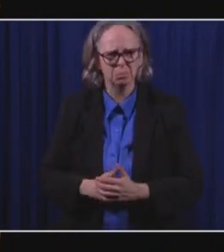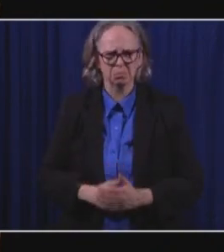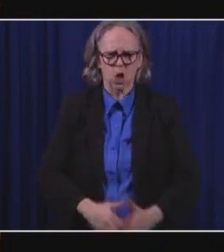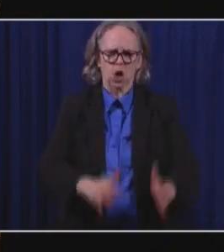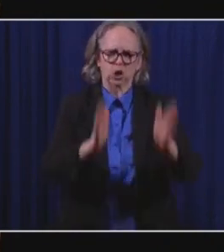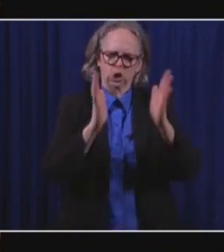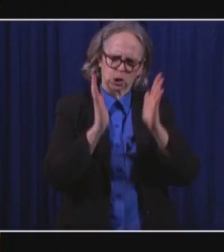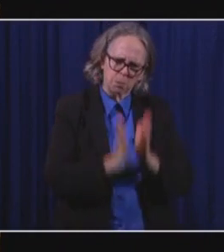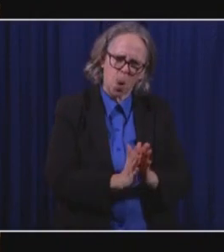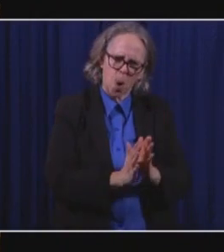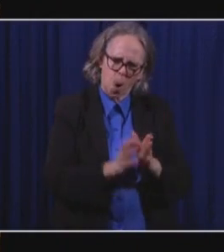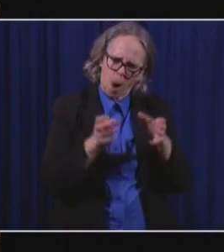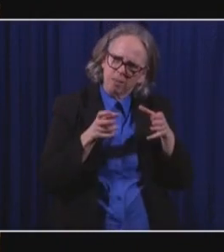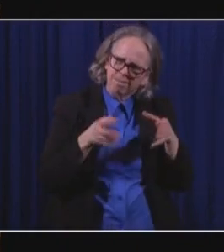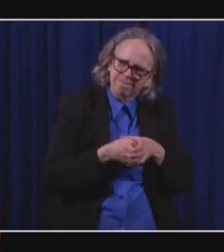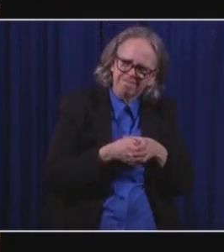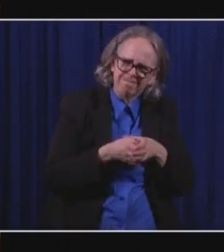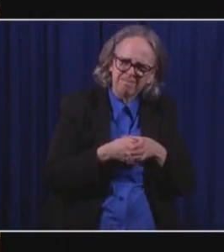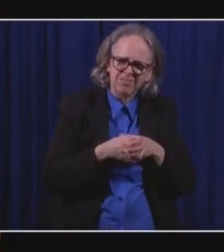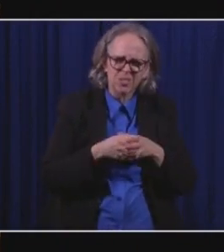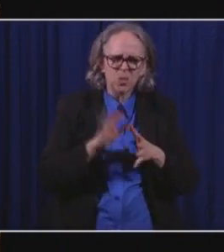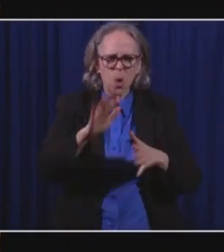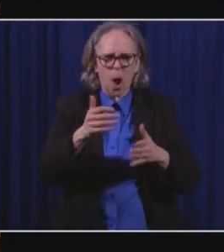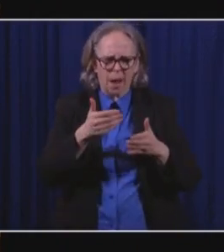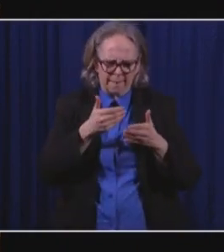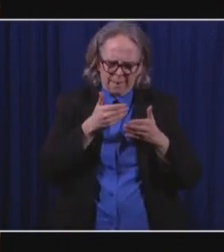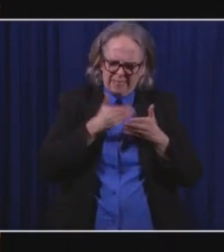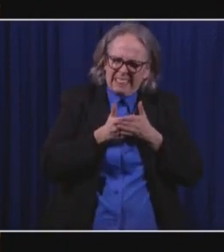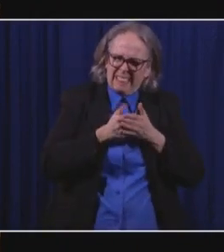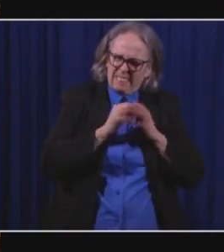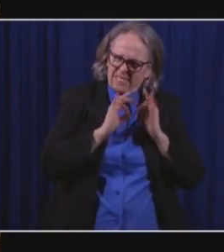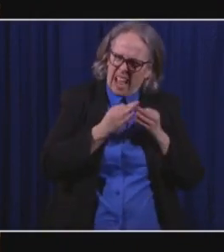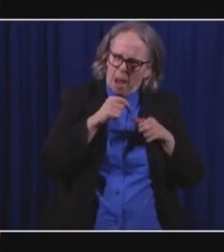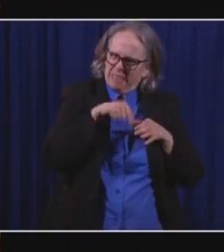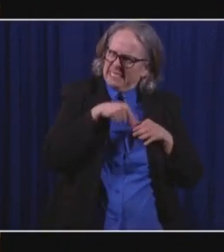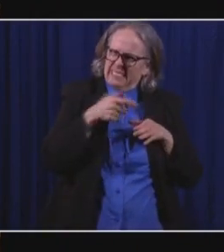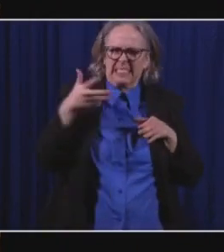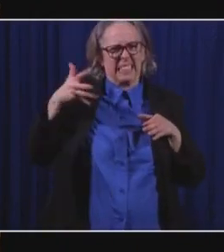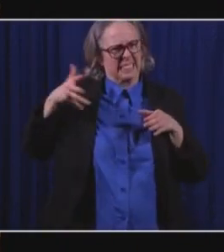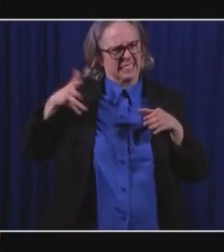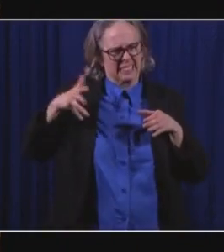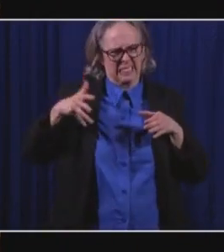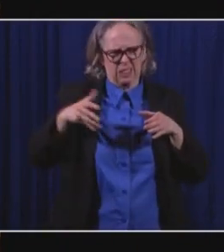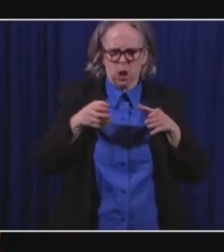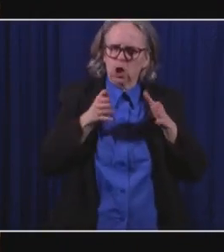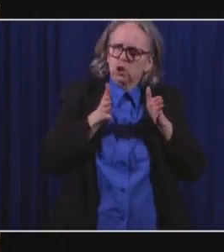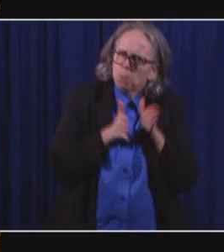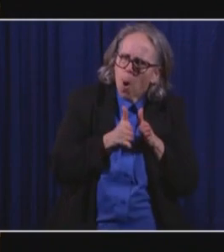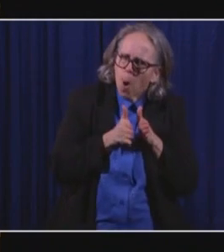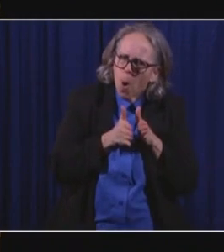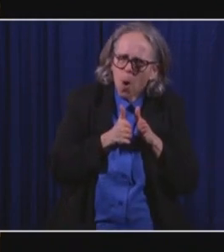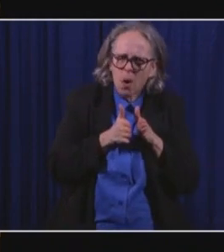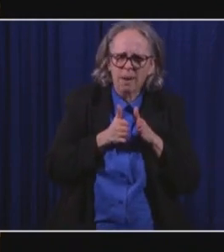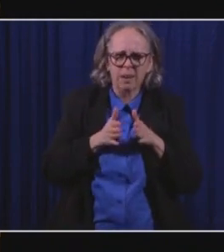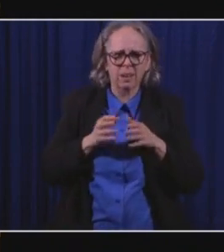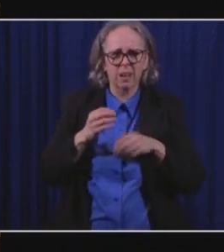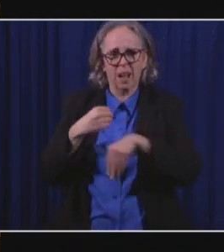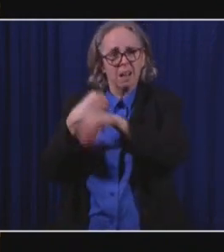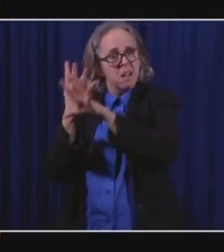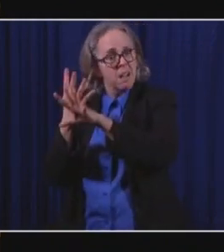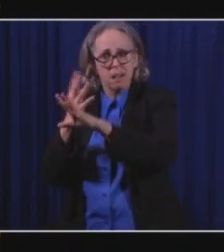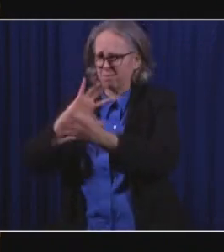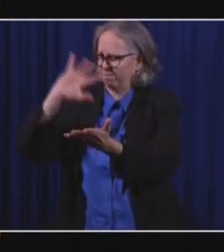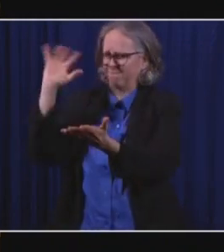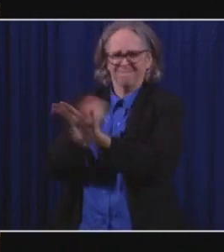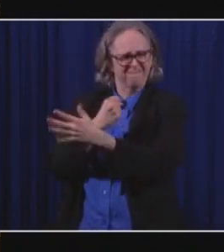to your close or immediate family, and small social groups. Virtual holiday stuff could